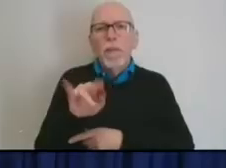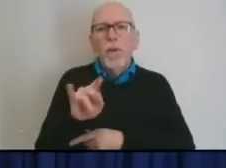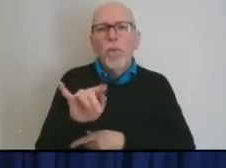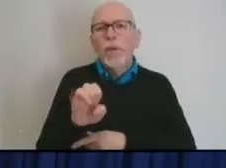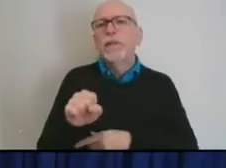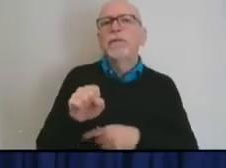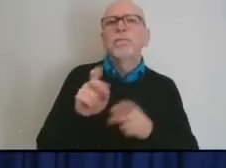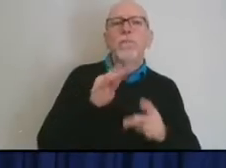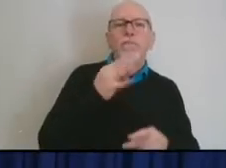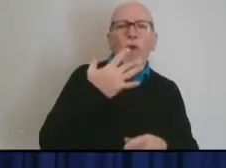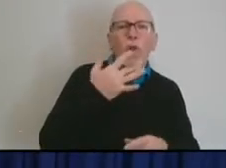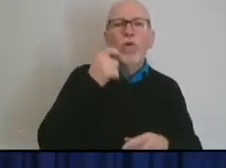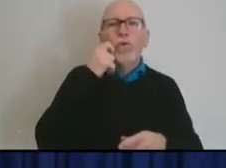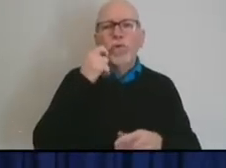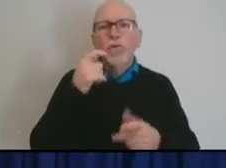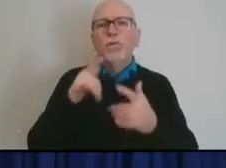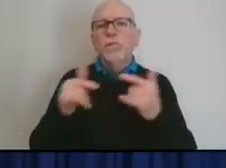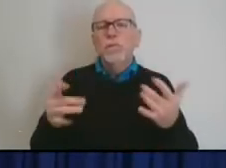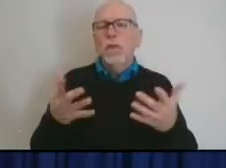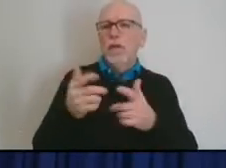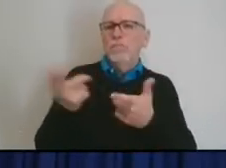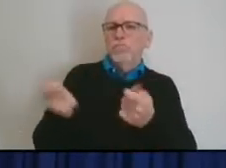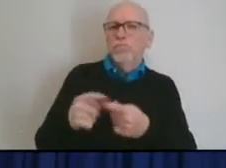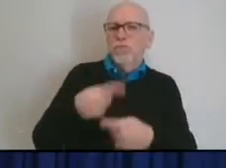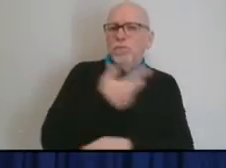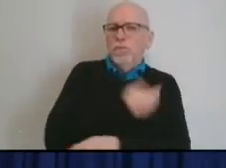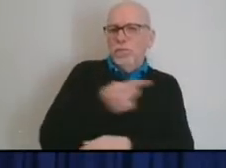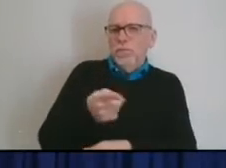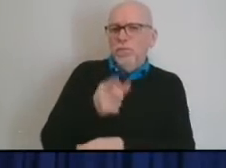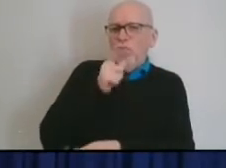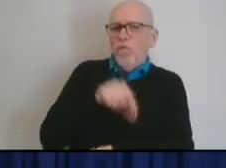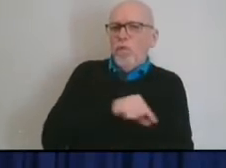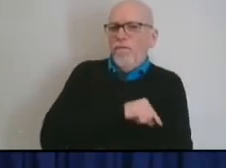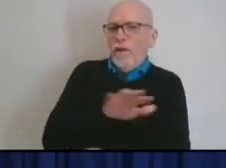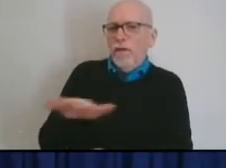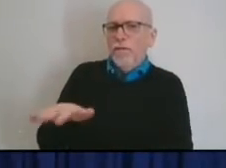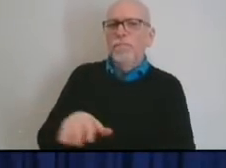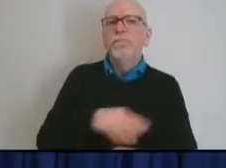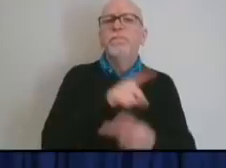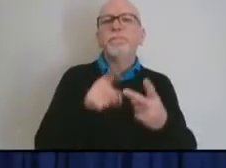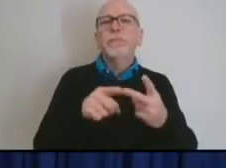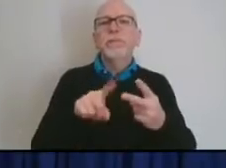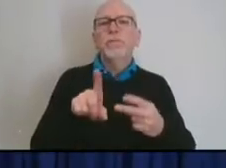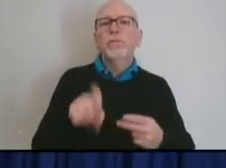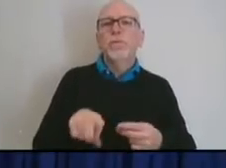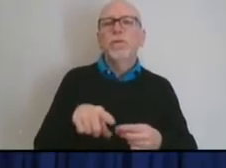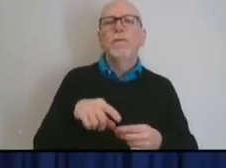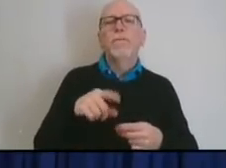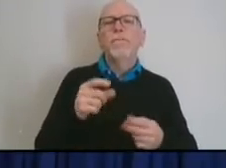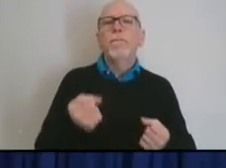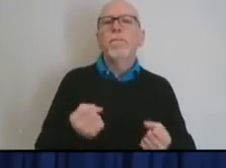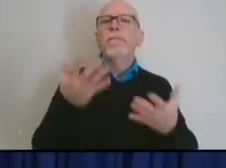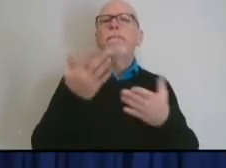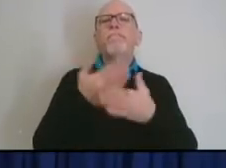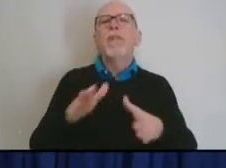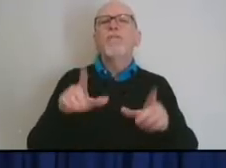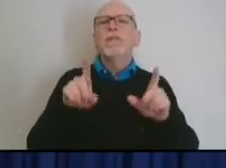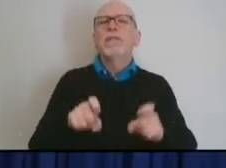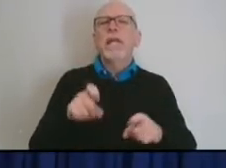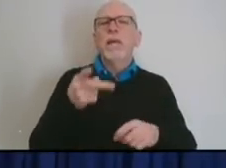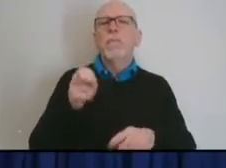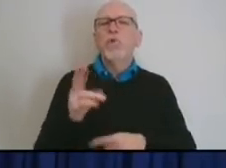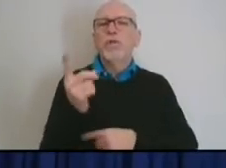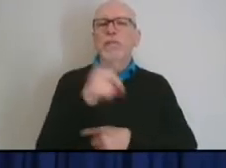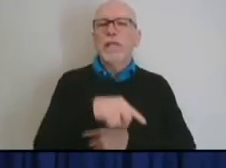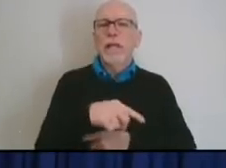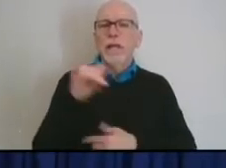vaccine options, obviously, as they're eligible? My second question is the number of average tests performed per day